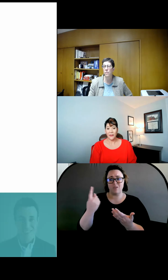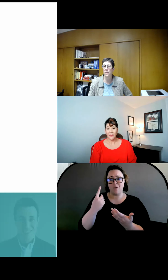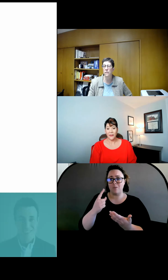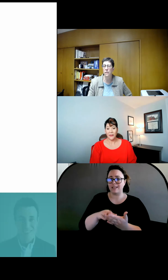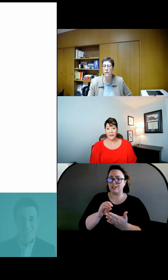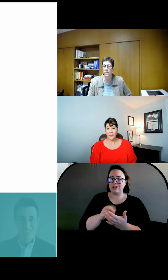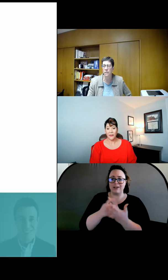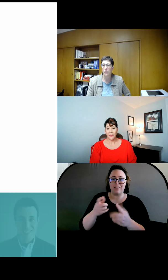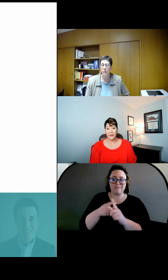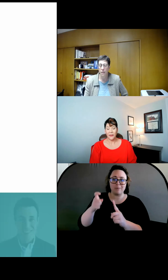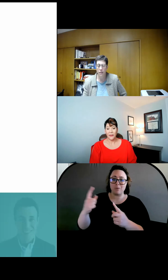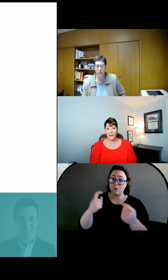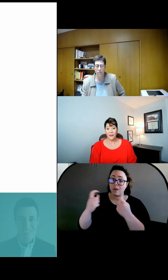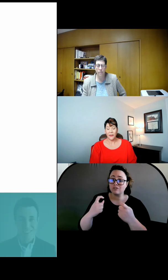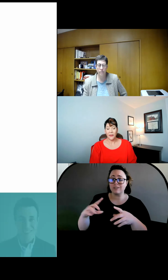and your comments, and